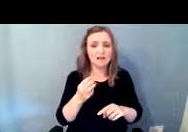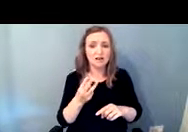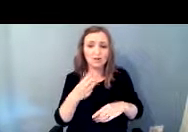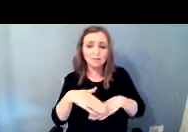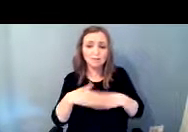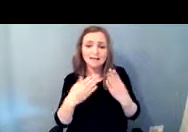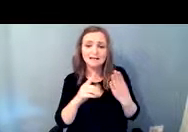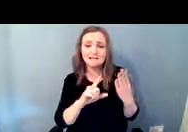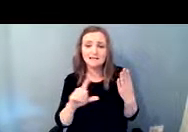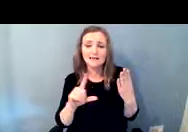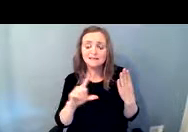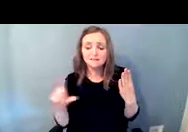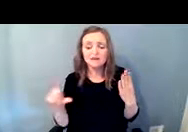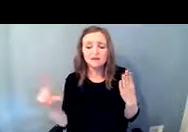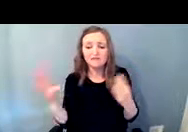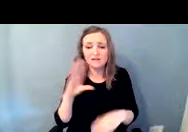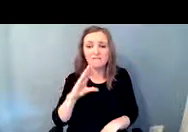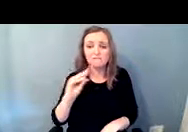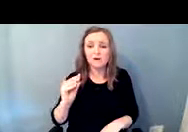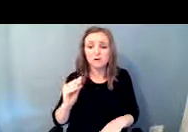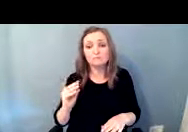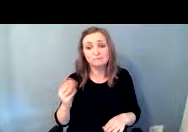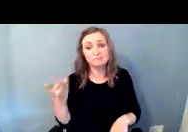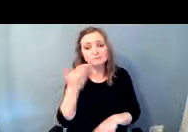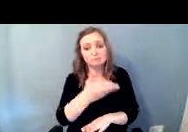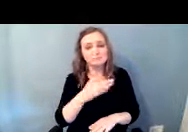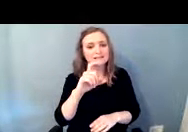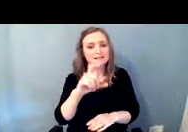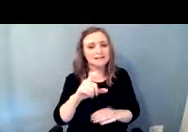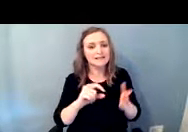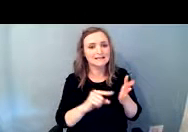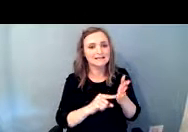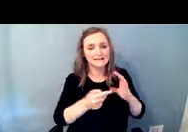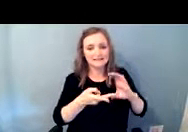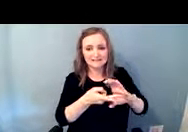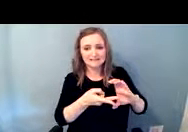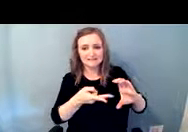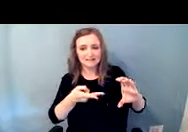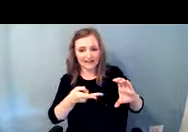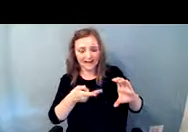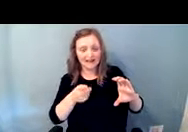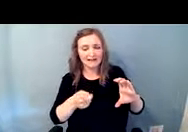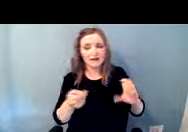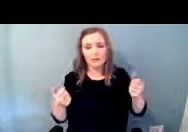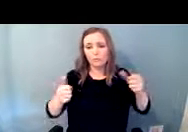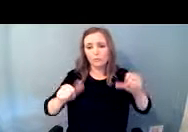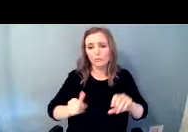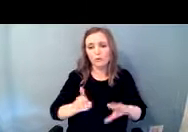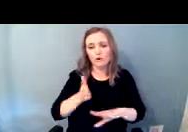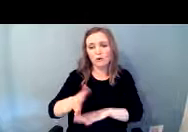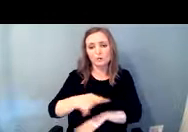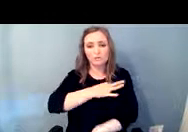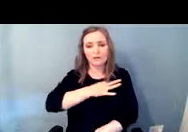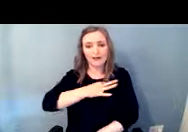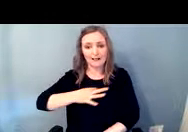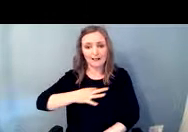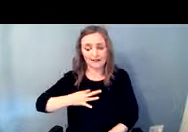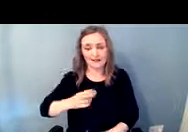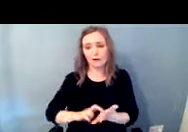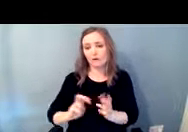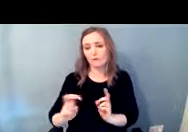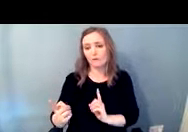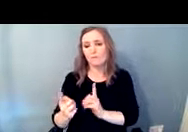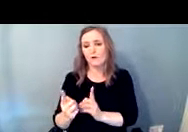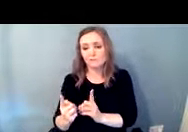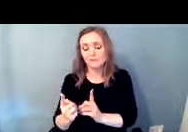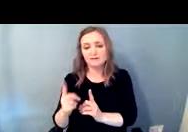chest X-ray, they'll then have a CT scan. By the time they're seen in a chest clinic, the result of the CT scan